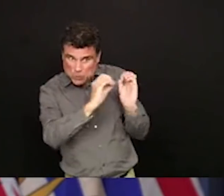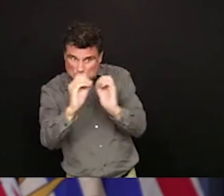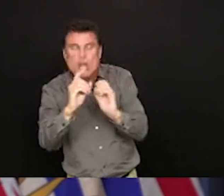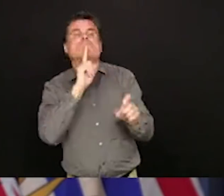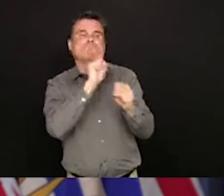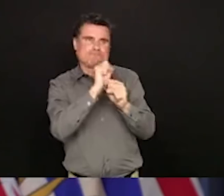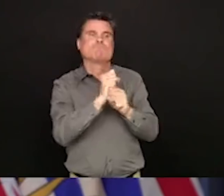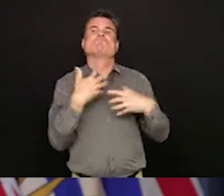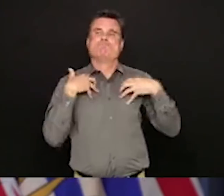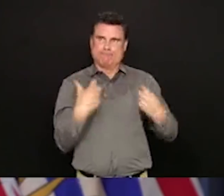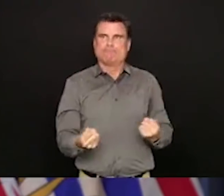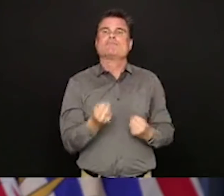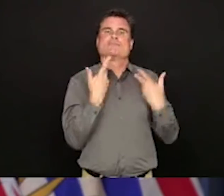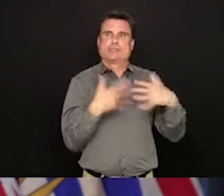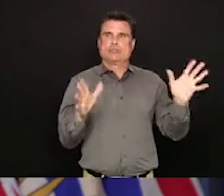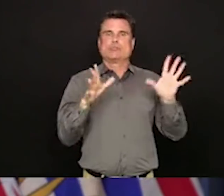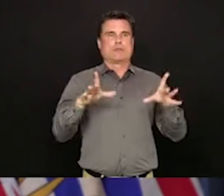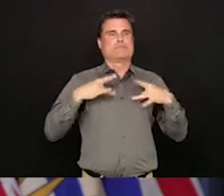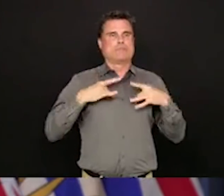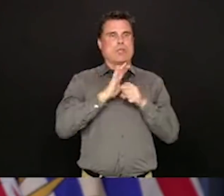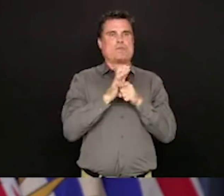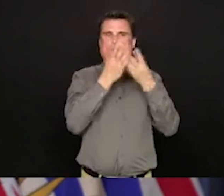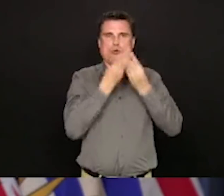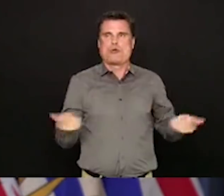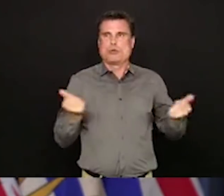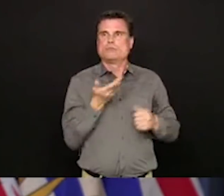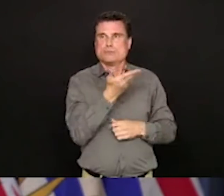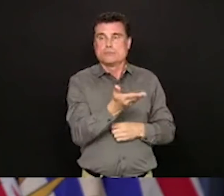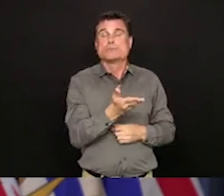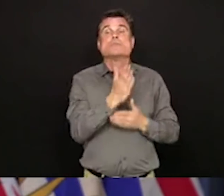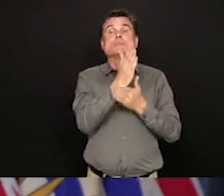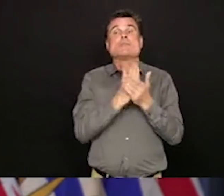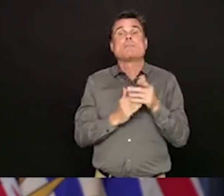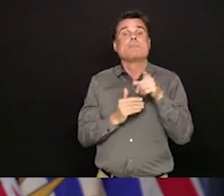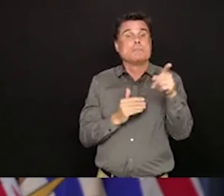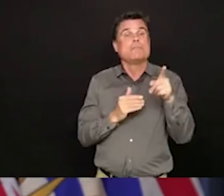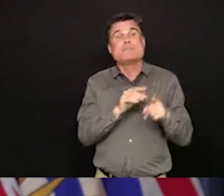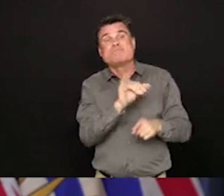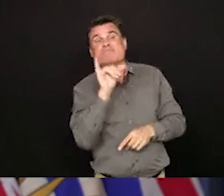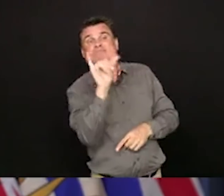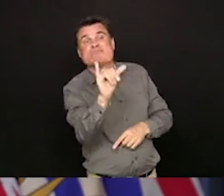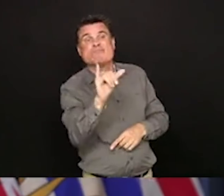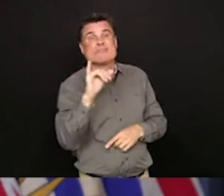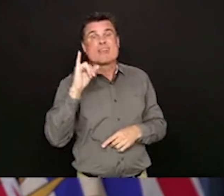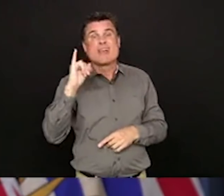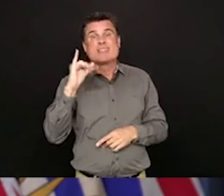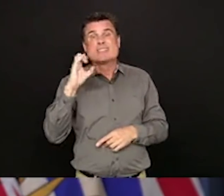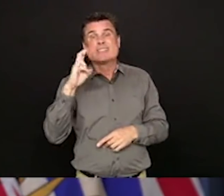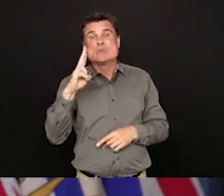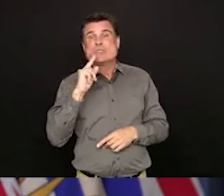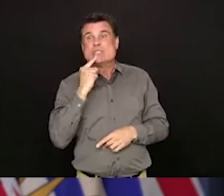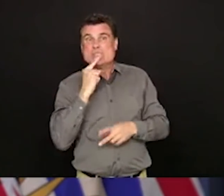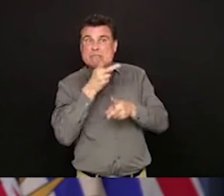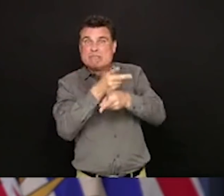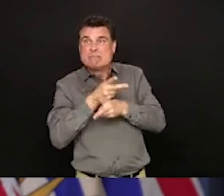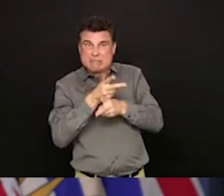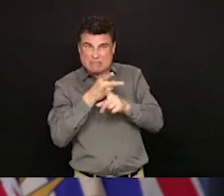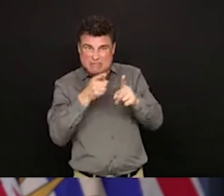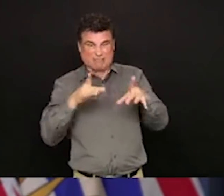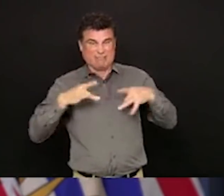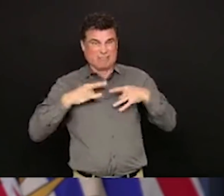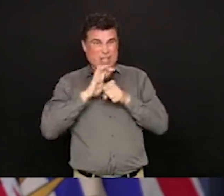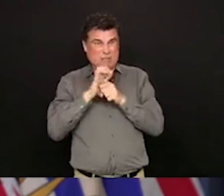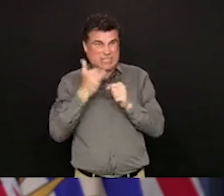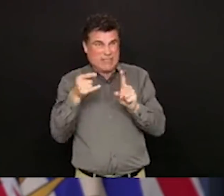time. But we also have what we call a clinical criteria, recognizing, as we did at one point where